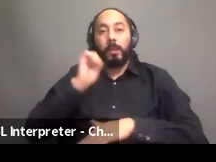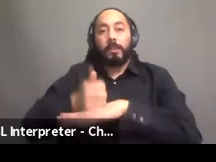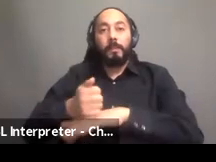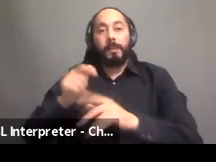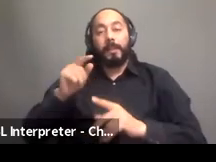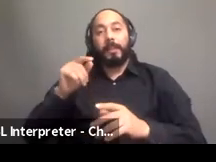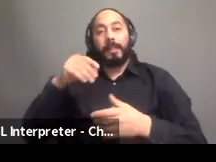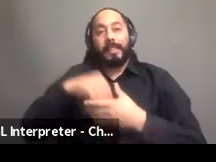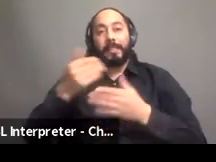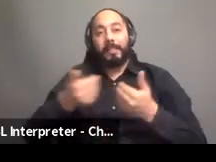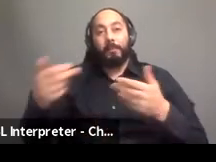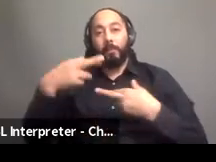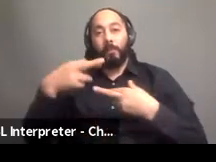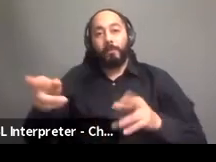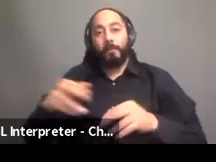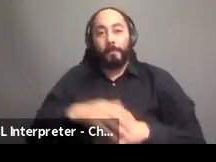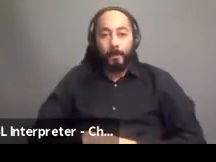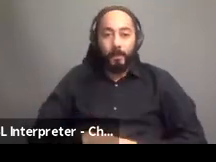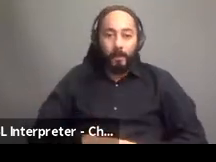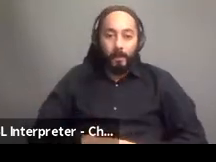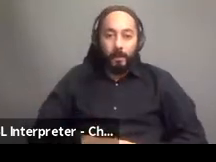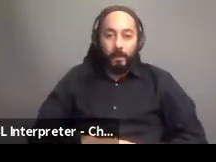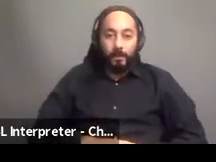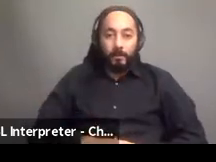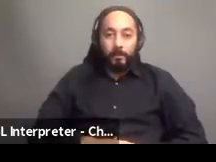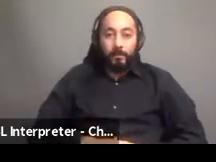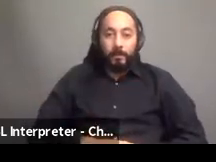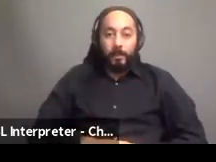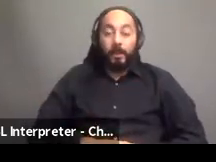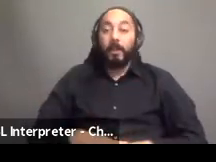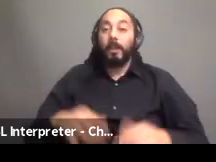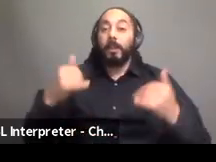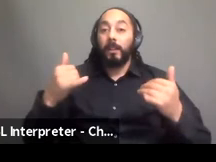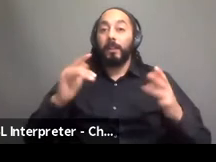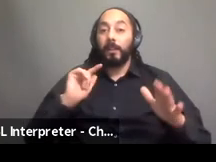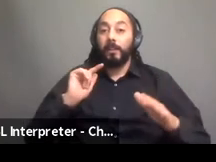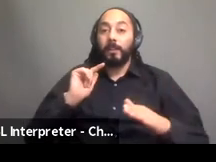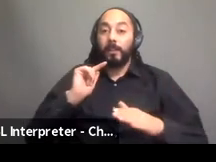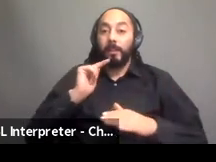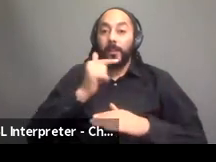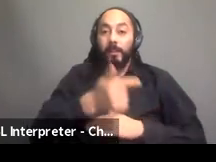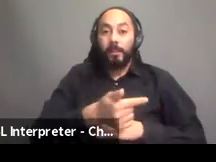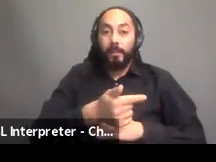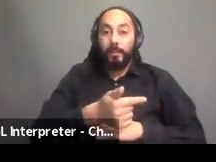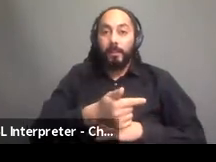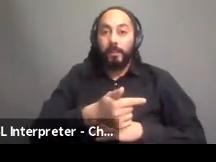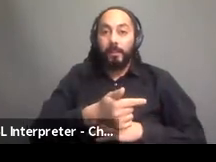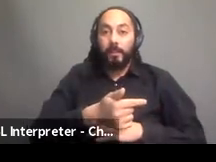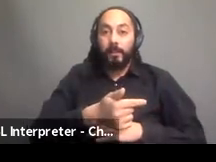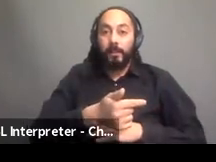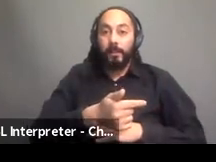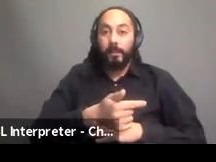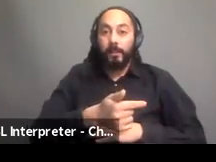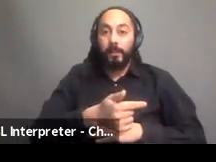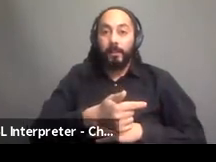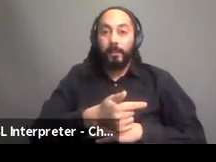room. And with that, I will pass it to Parneet, who's actually going to be speaking about